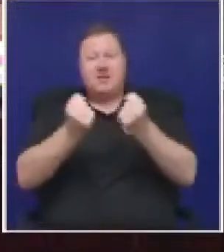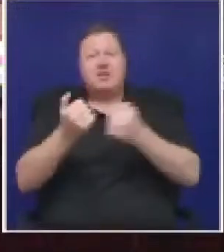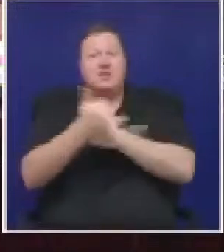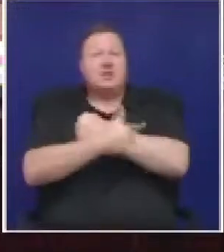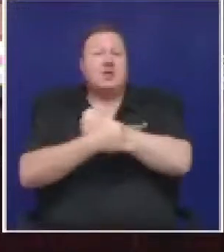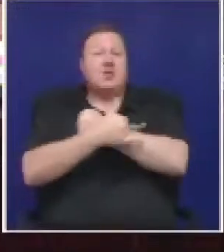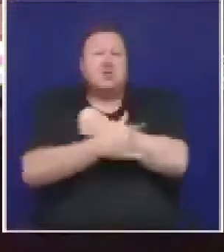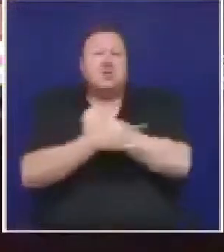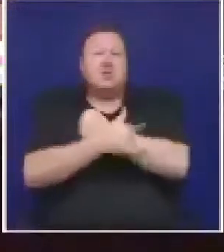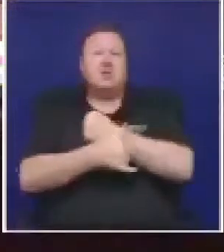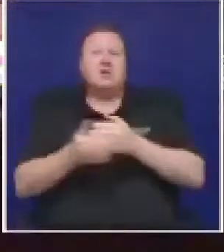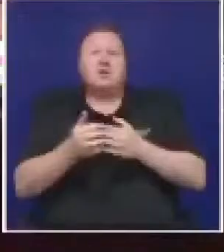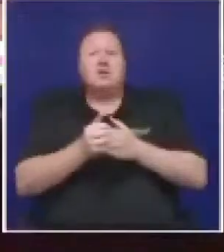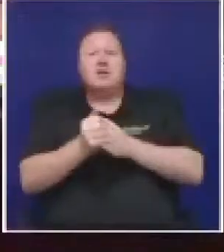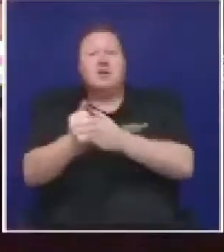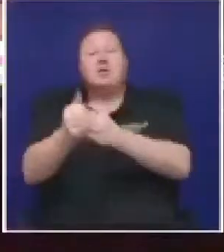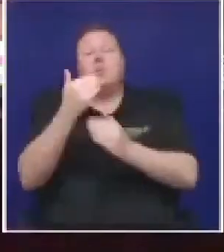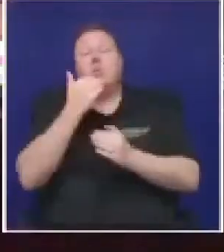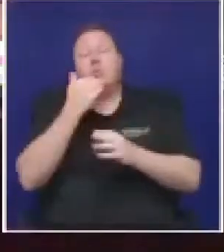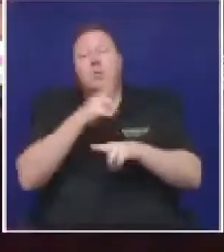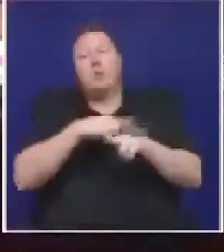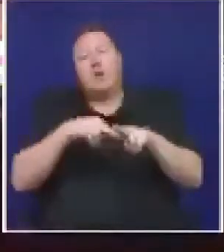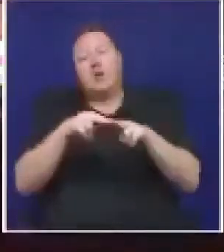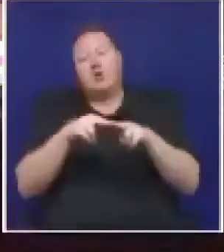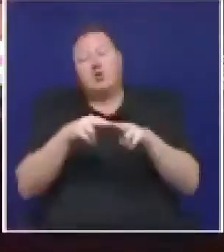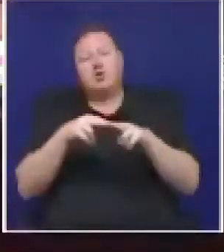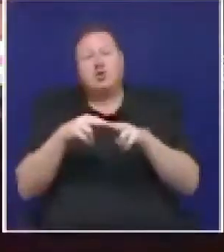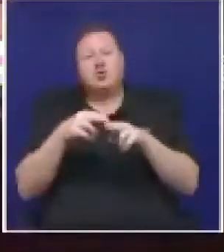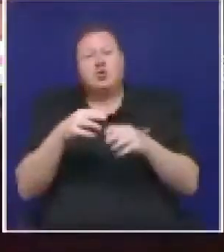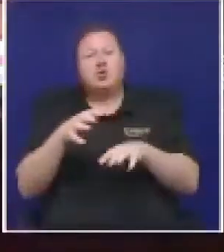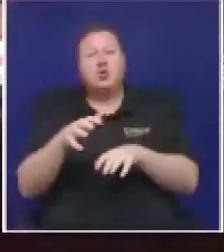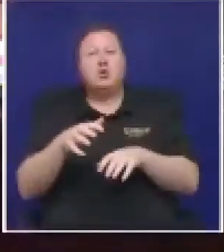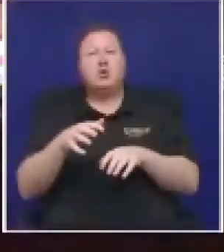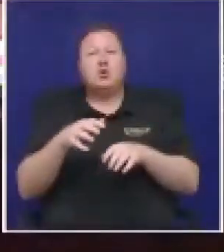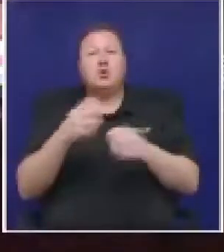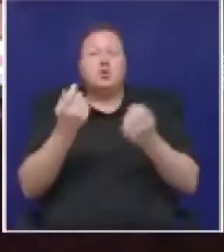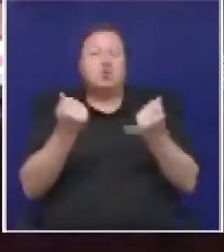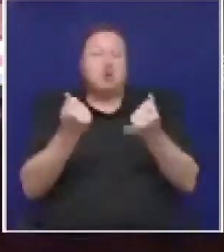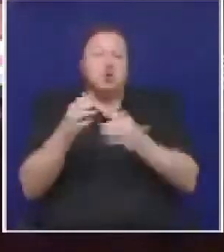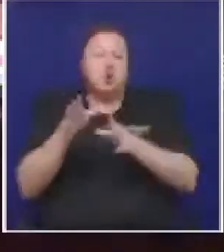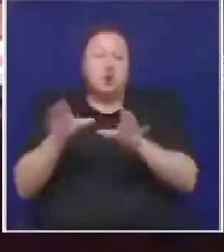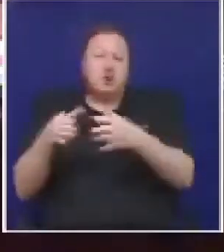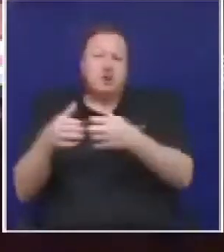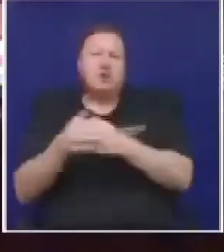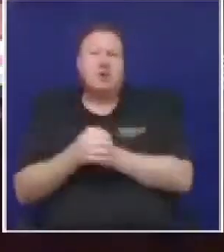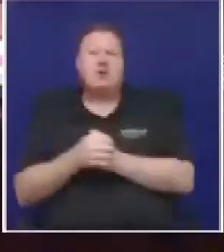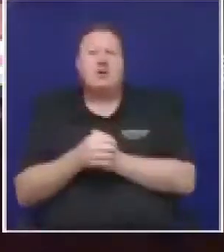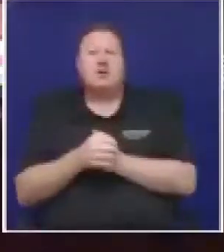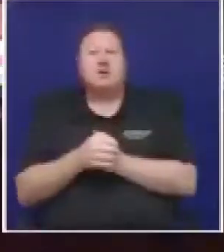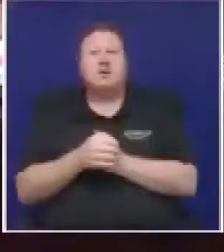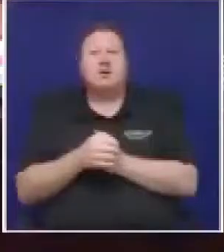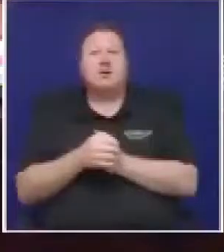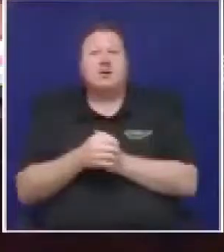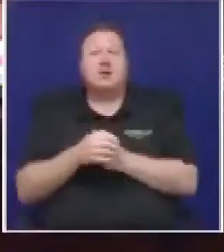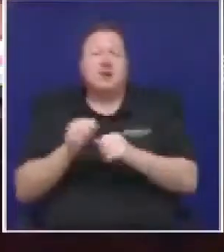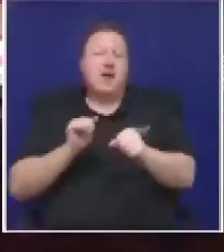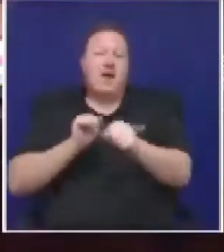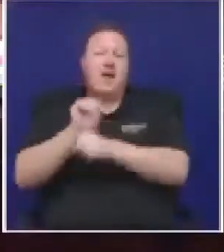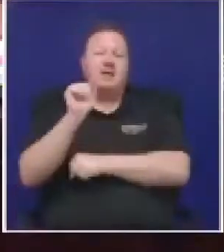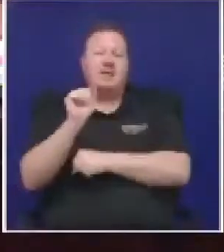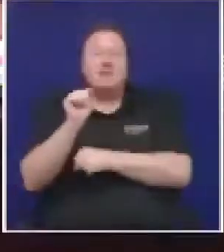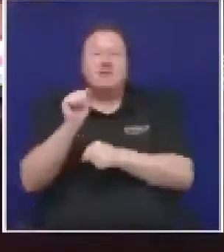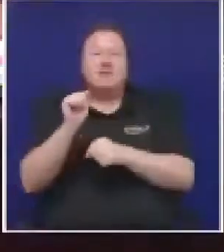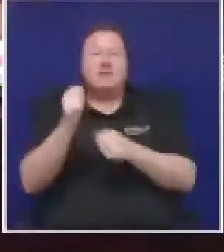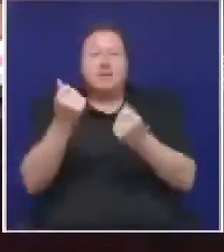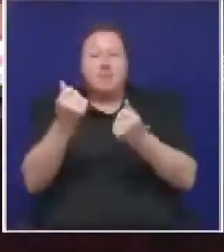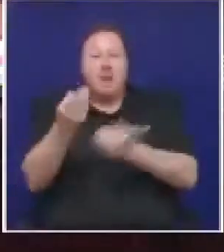country led by National Treasury to address strategic deficiencies in the anti-money laundering